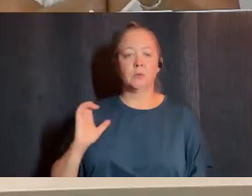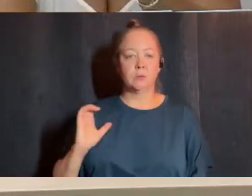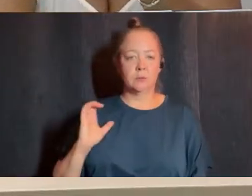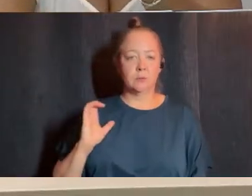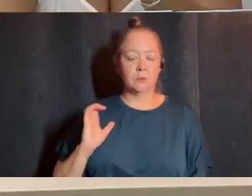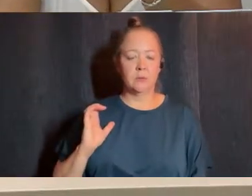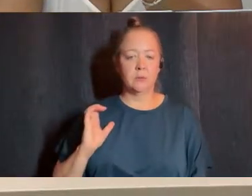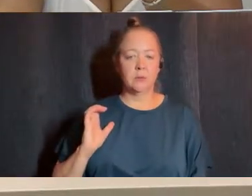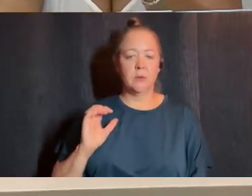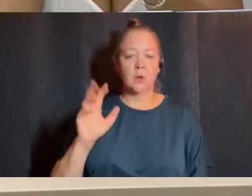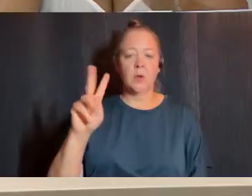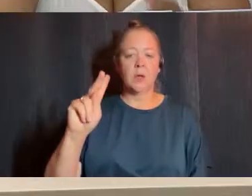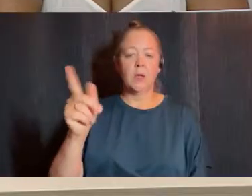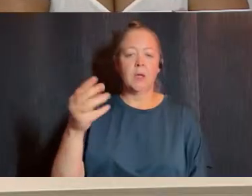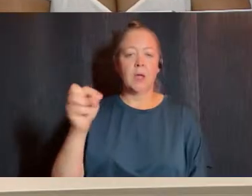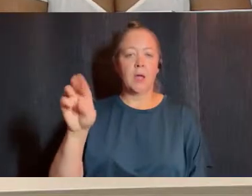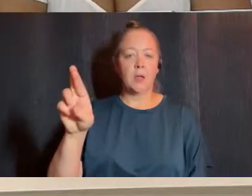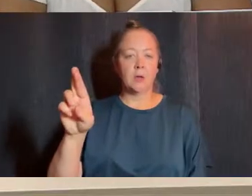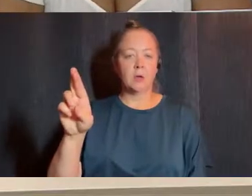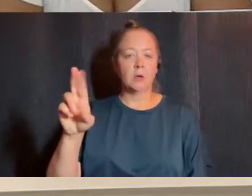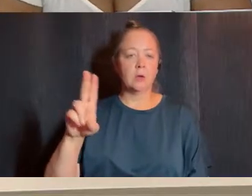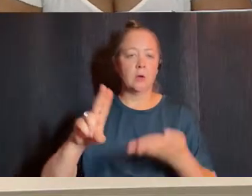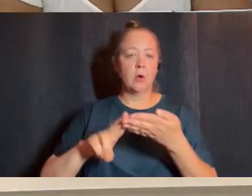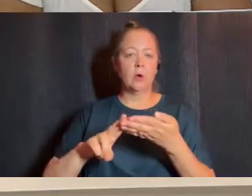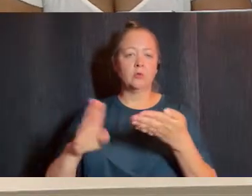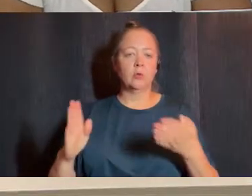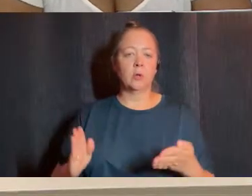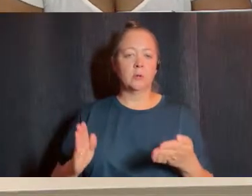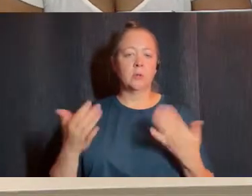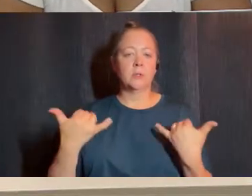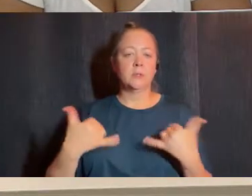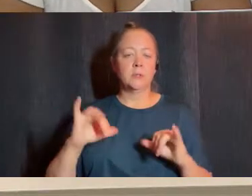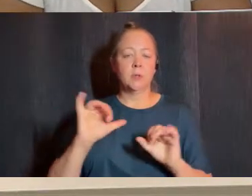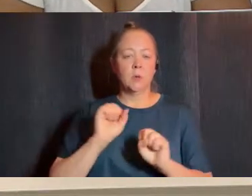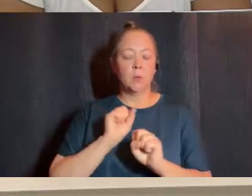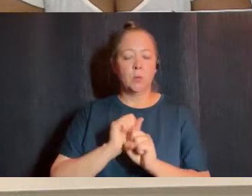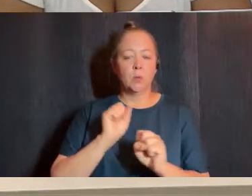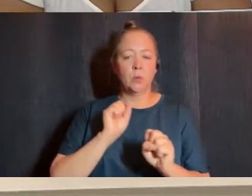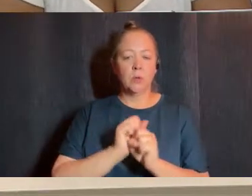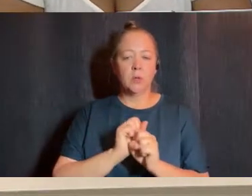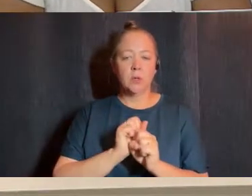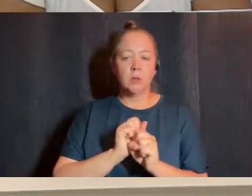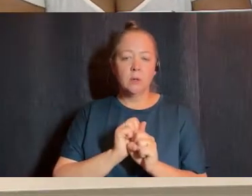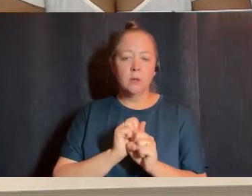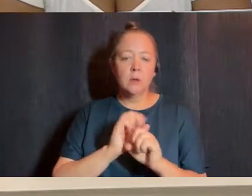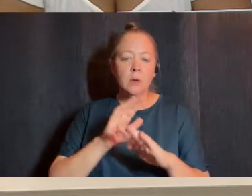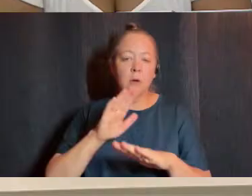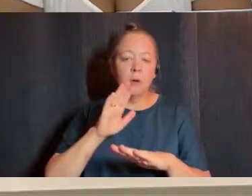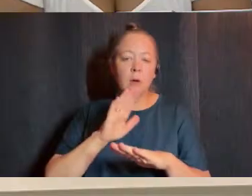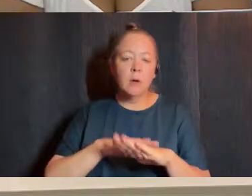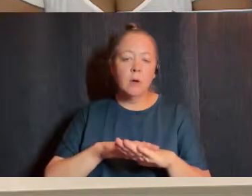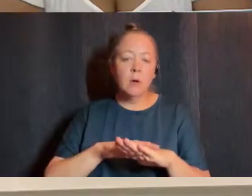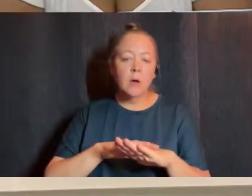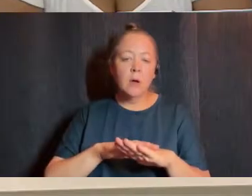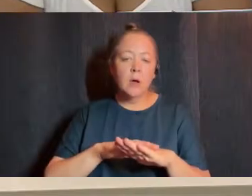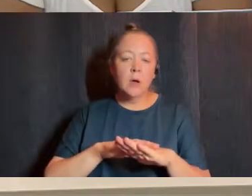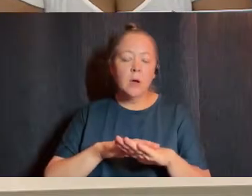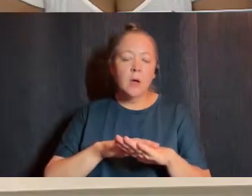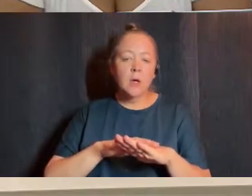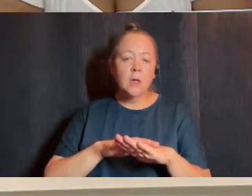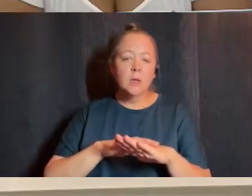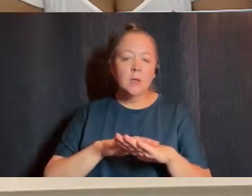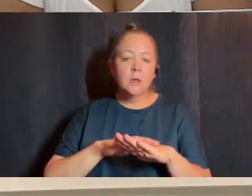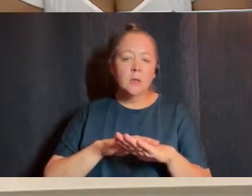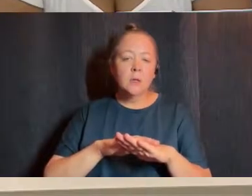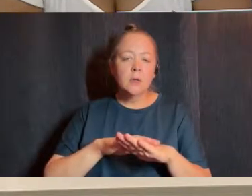So Keller, the contractor, is still working on addressing punch list items, both on the interior and exterior of the building and the site.